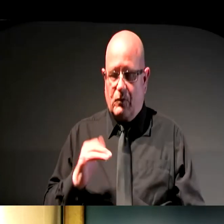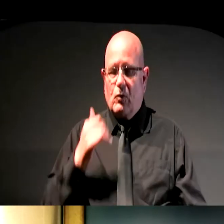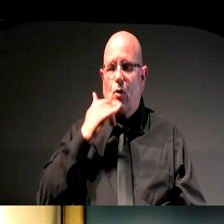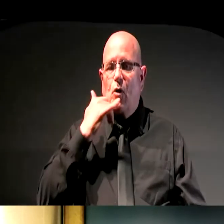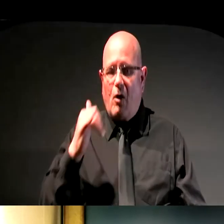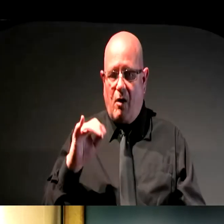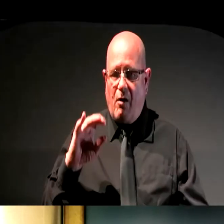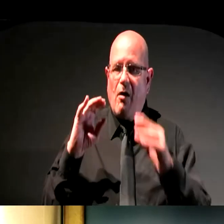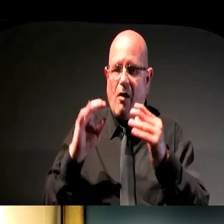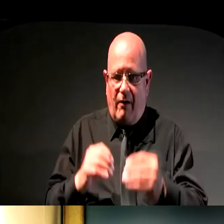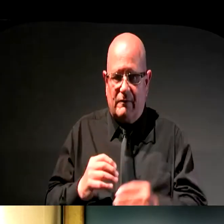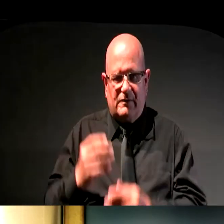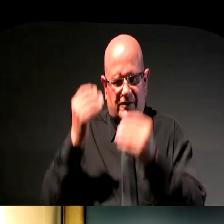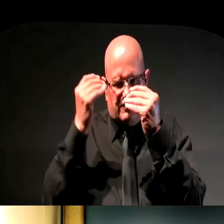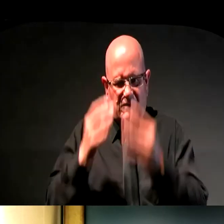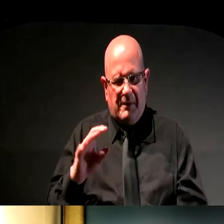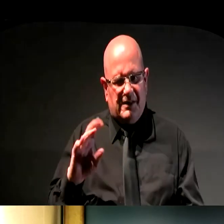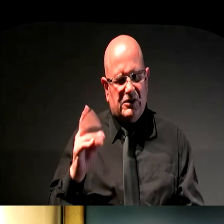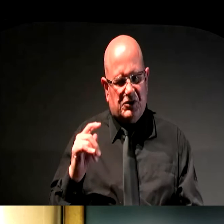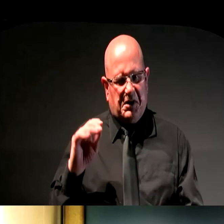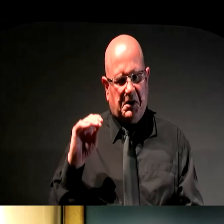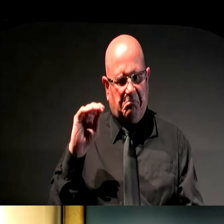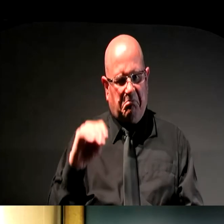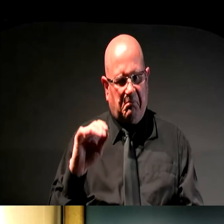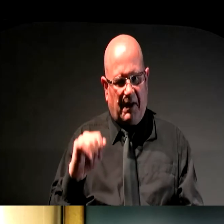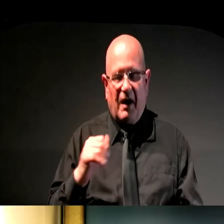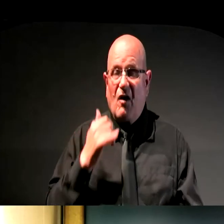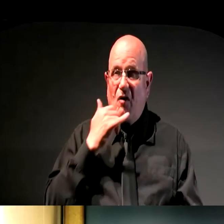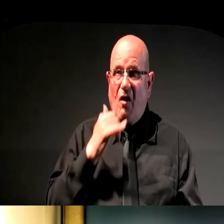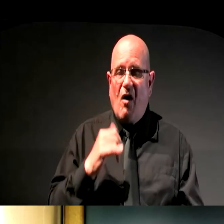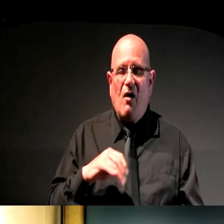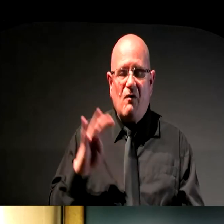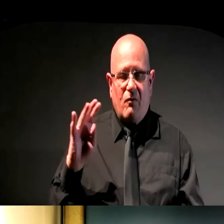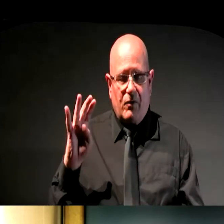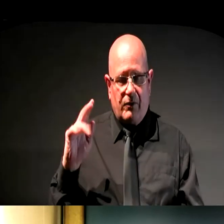I can put this information in the chat when we're done. They can call our office at